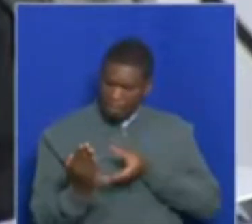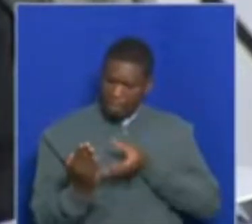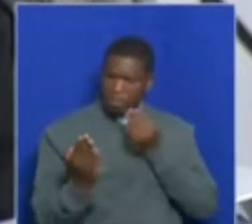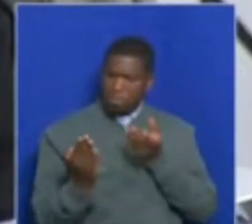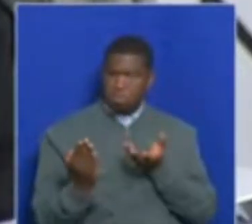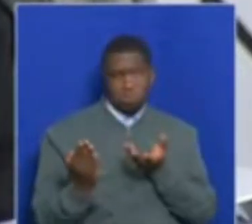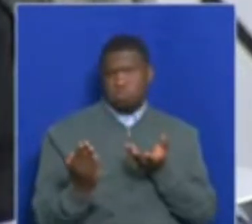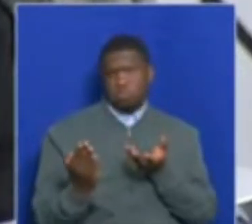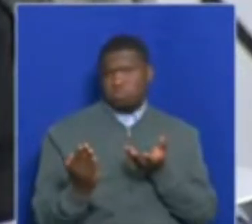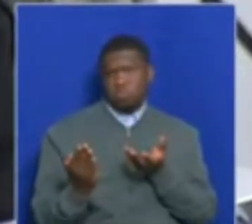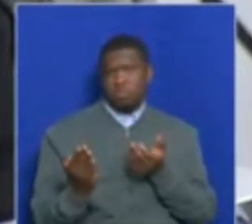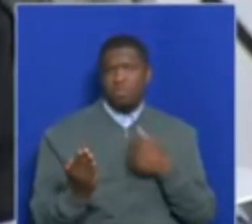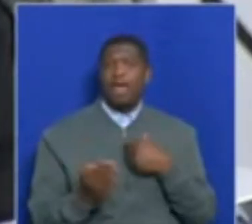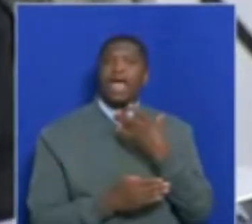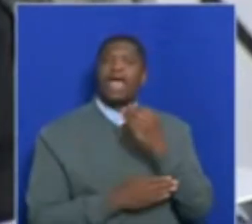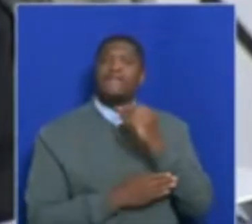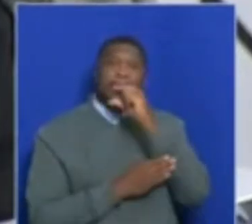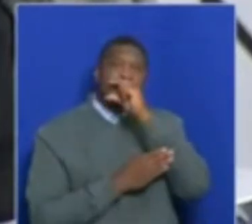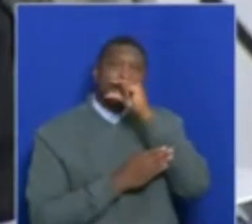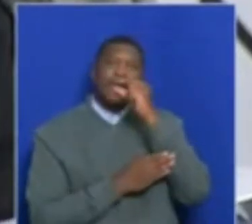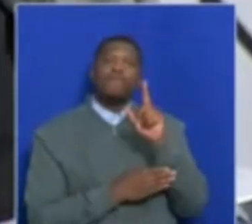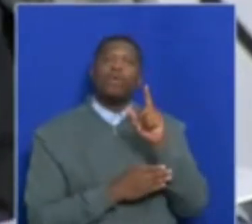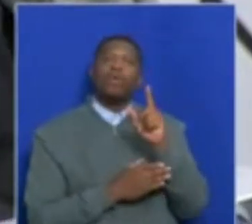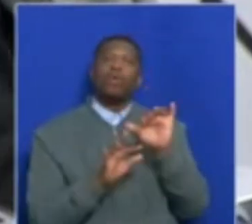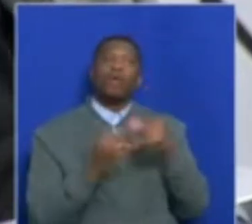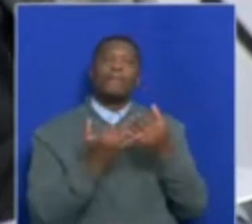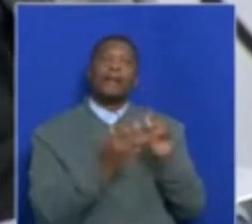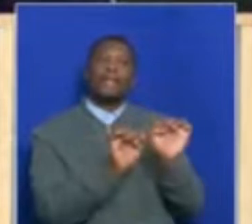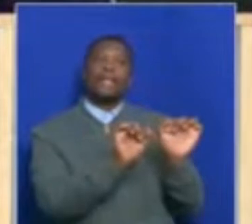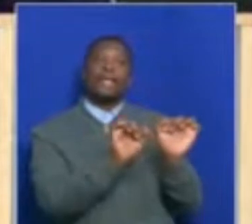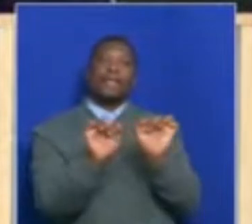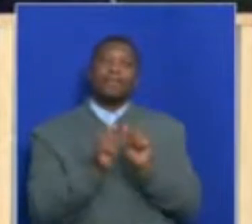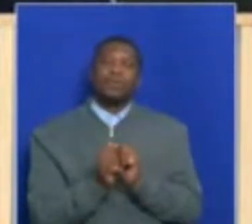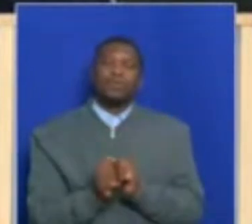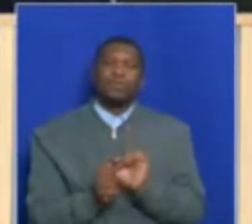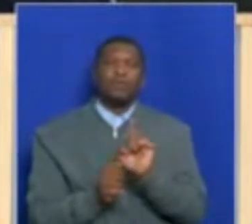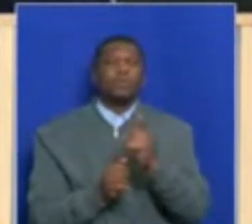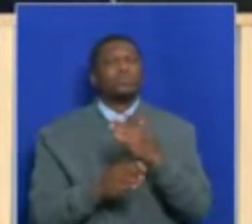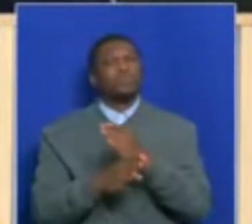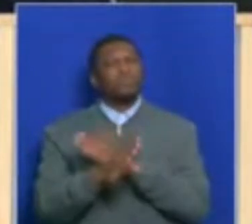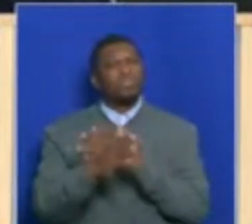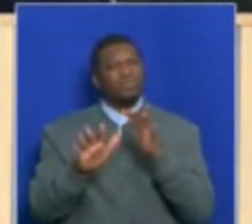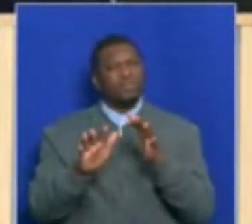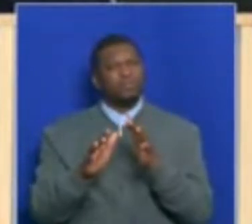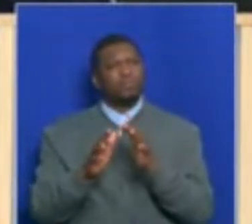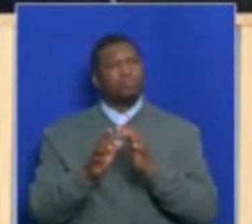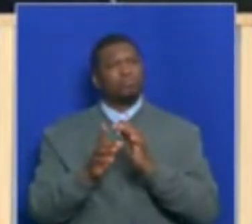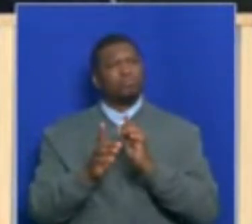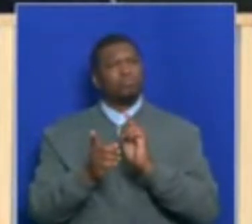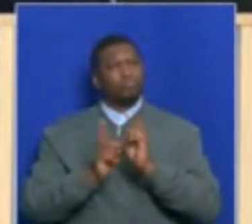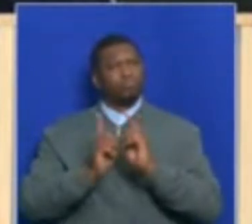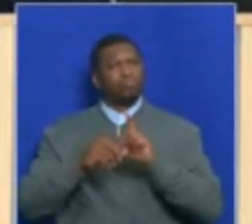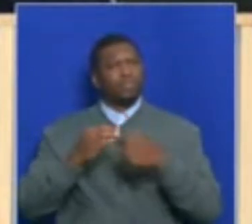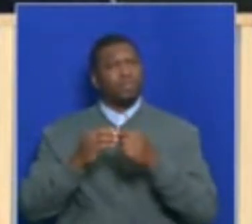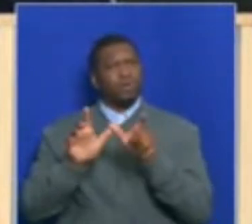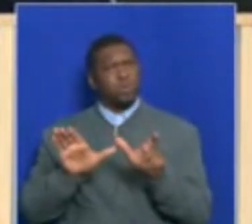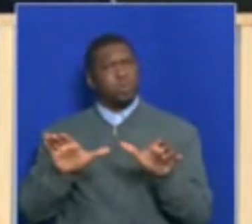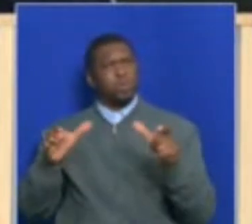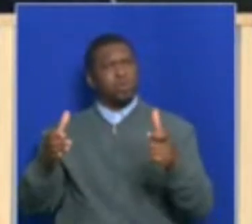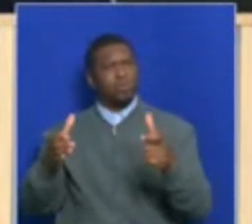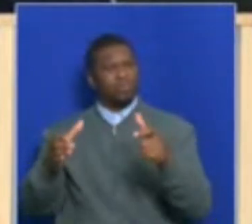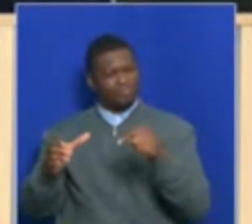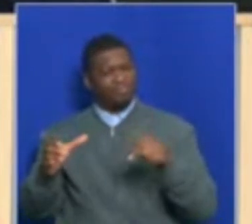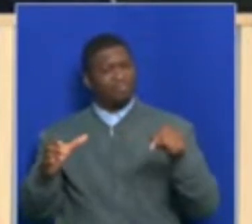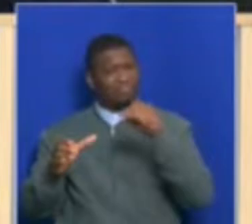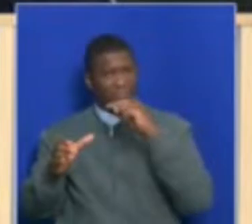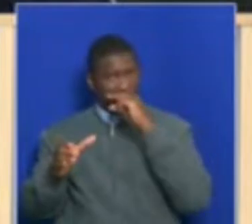Yeah. You speak of gangs. are you saying the tow